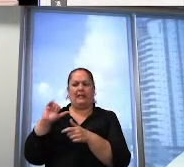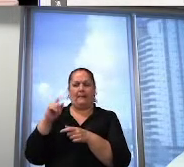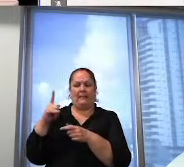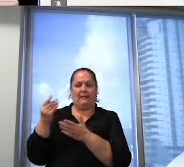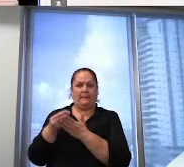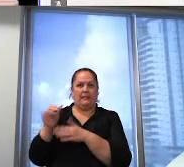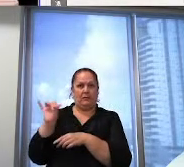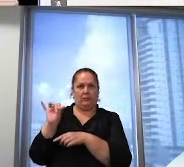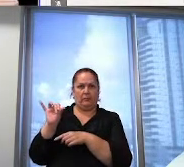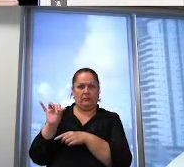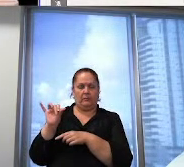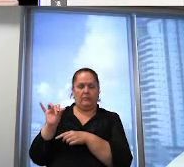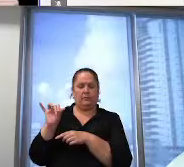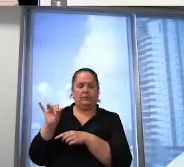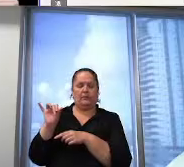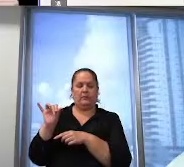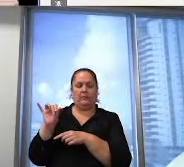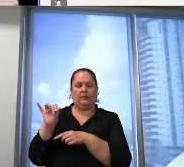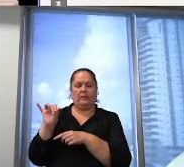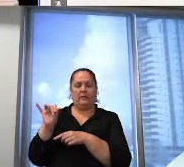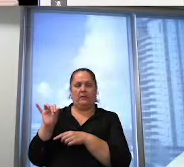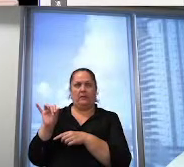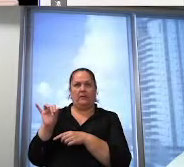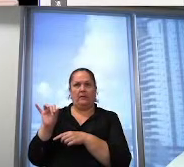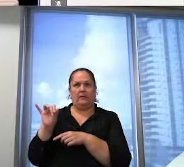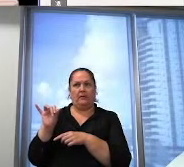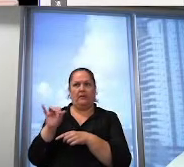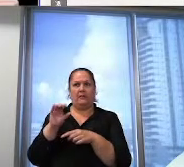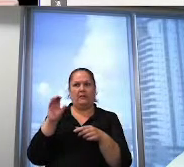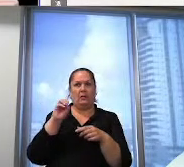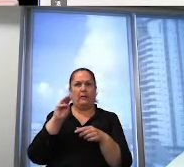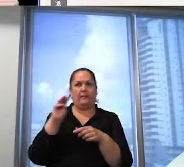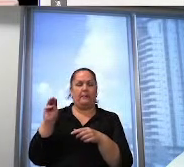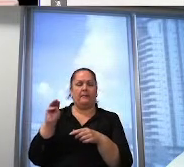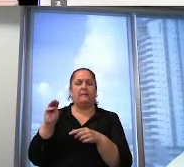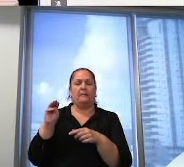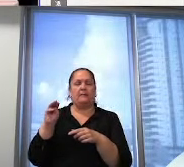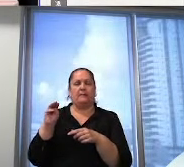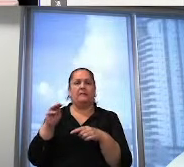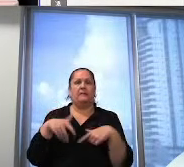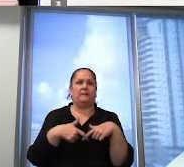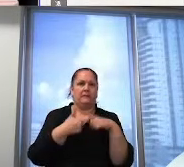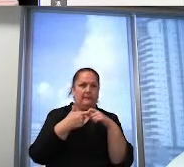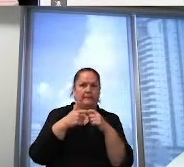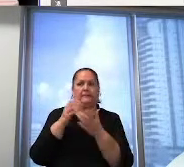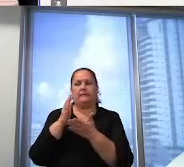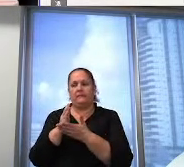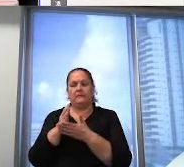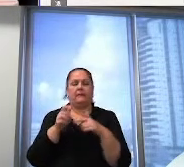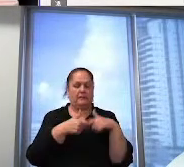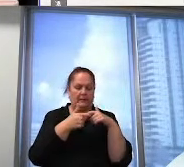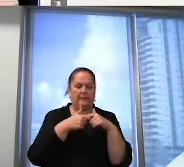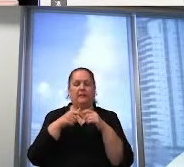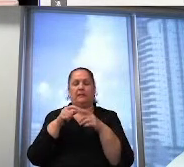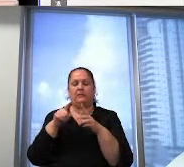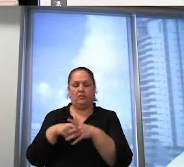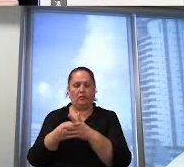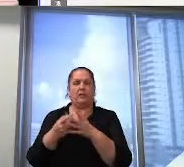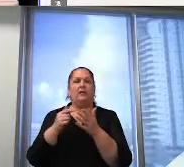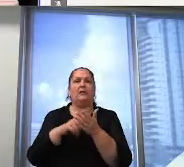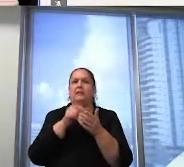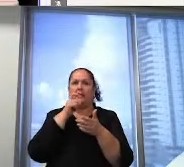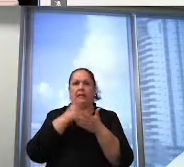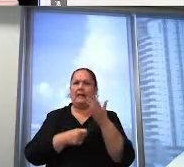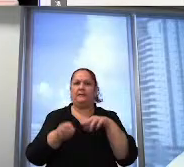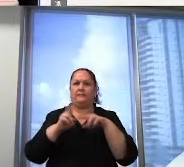advances too. And in the O&M side, as far as starting and stopping this work, it won't be a